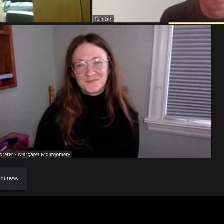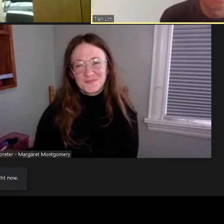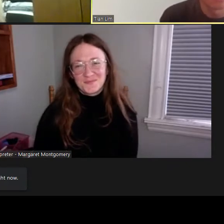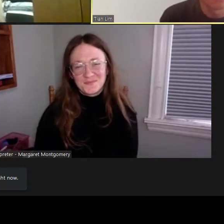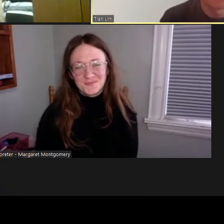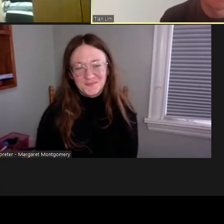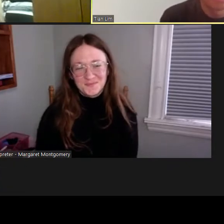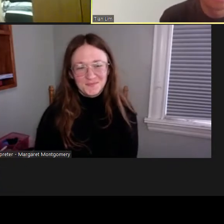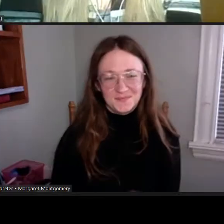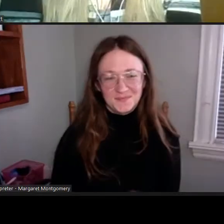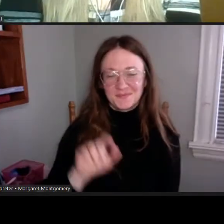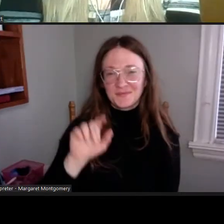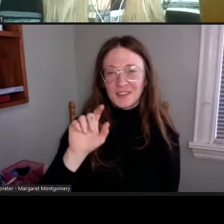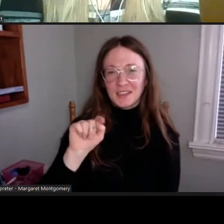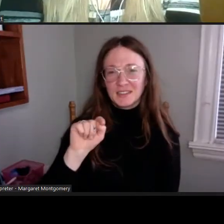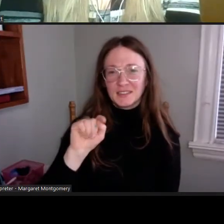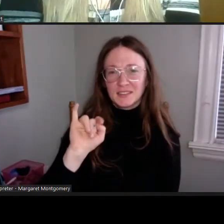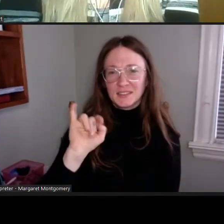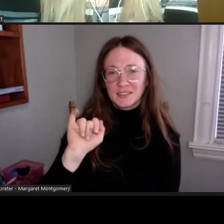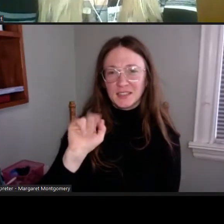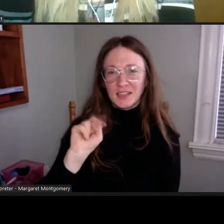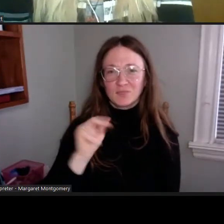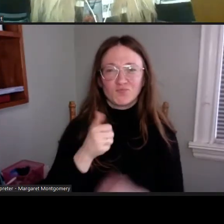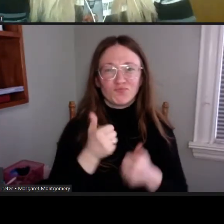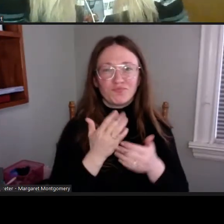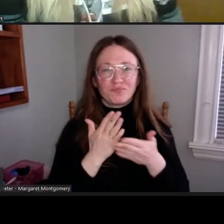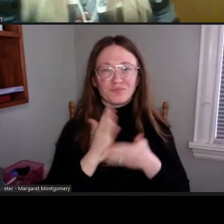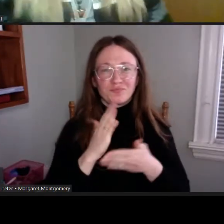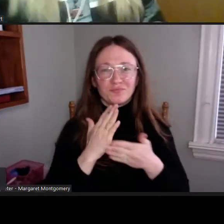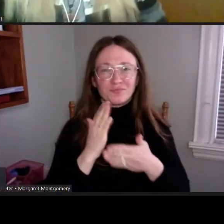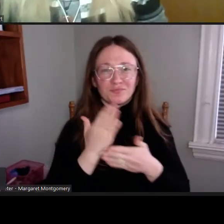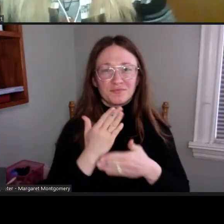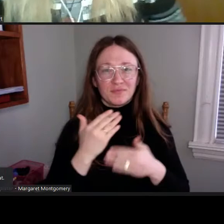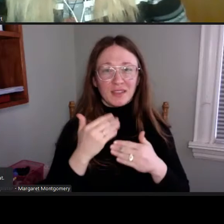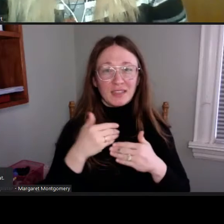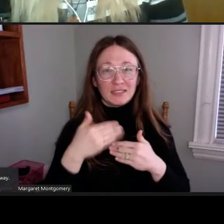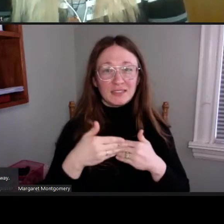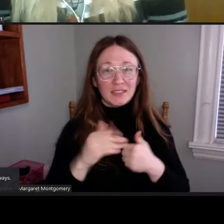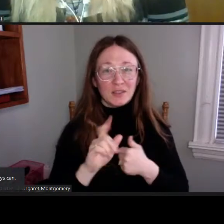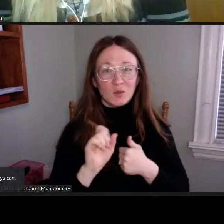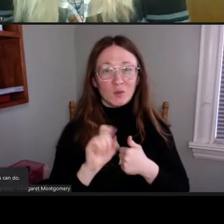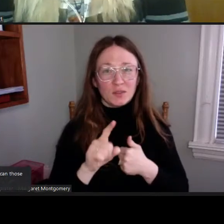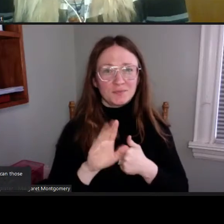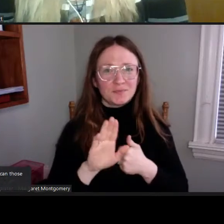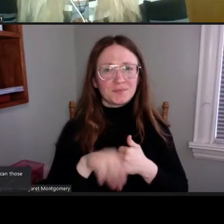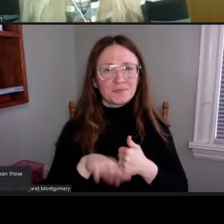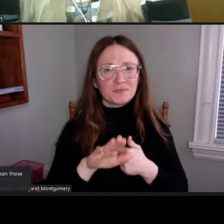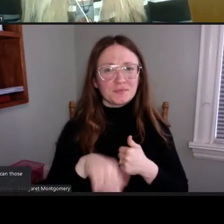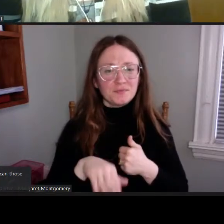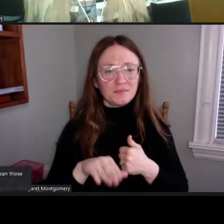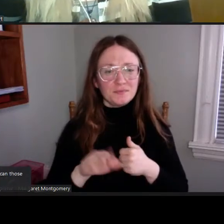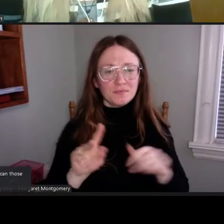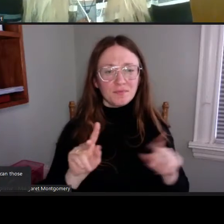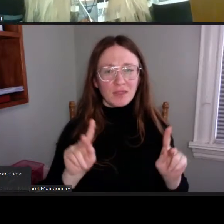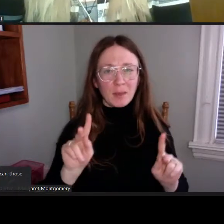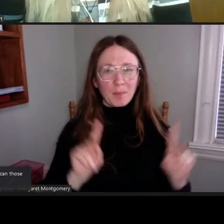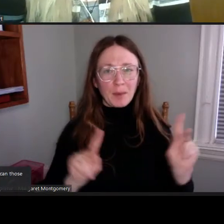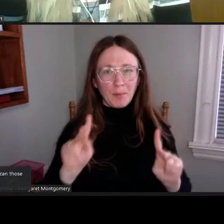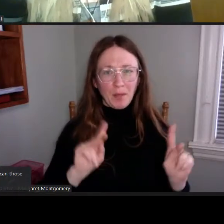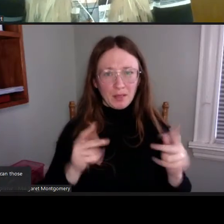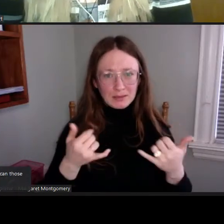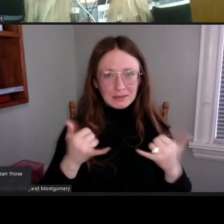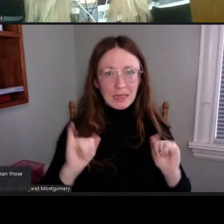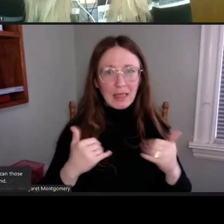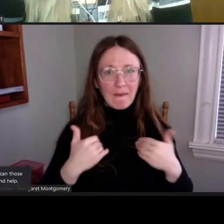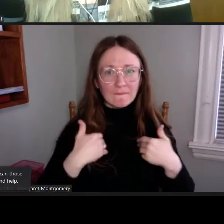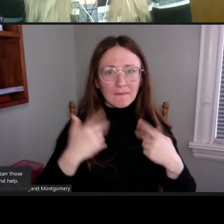All right. So our next question is, what ways can those without the loss of sight be